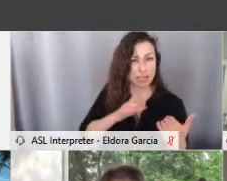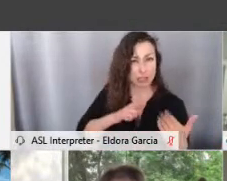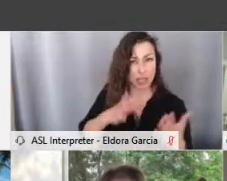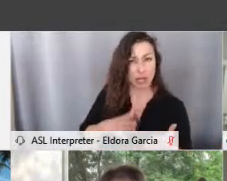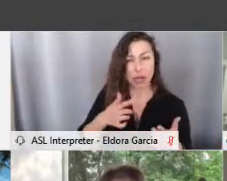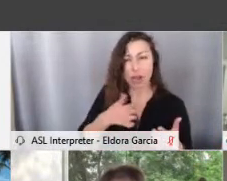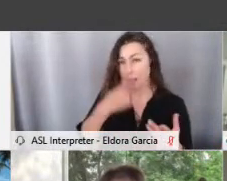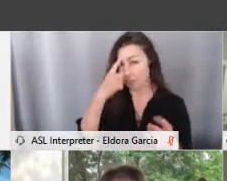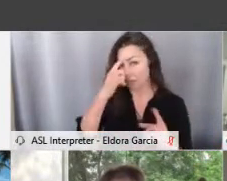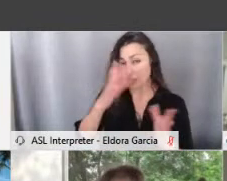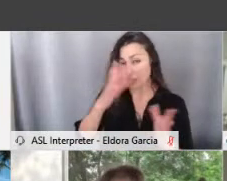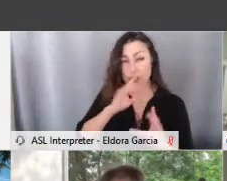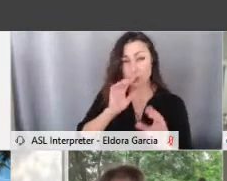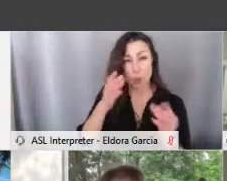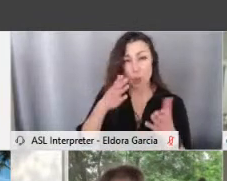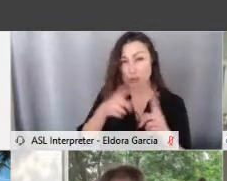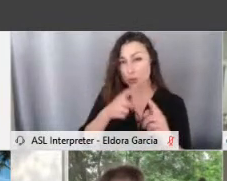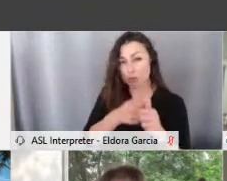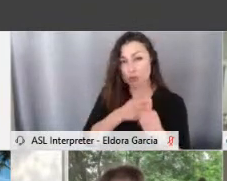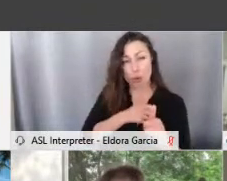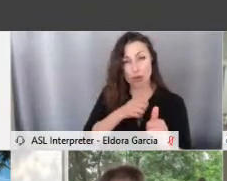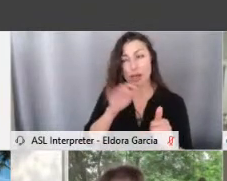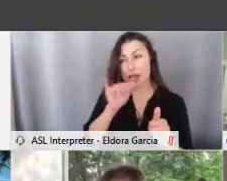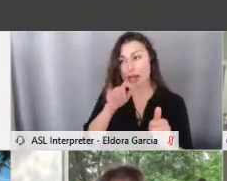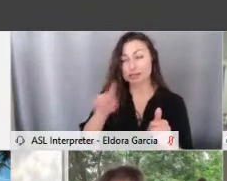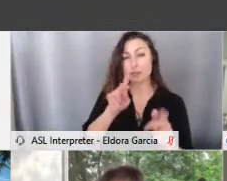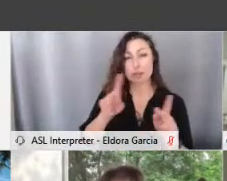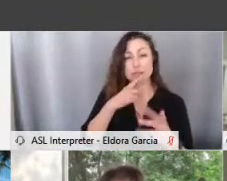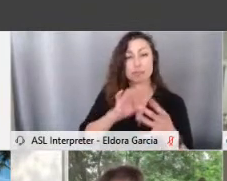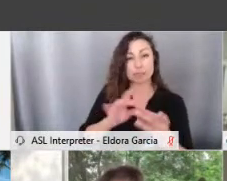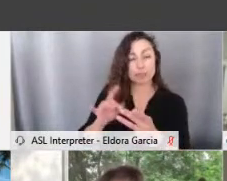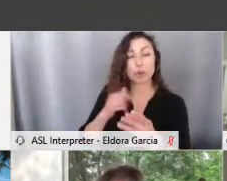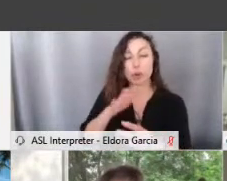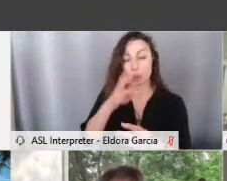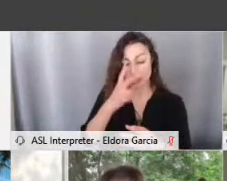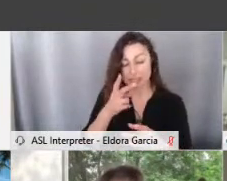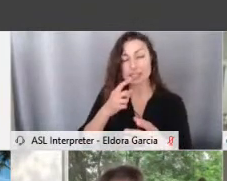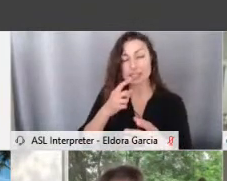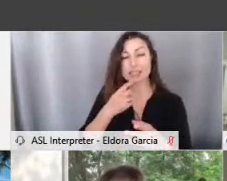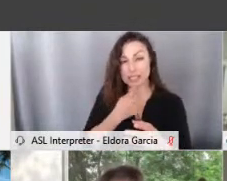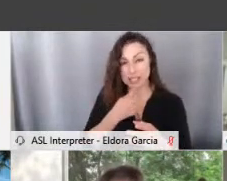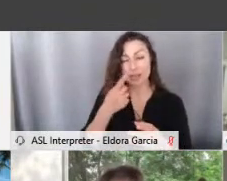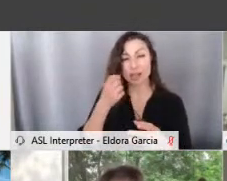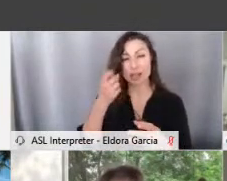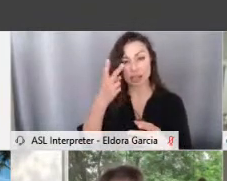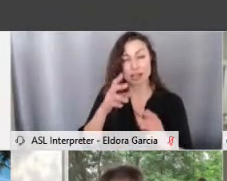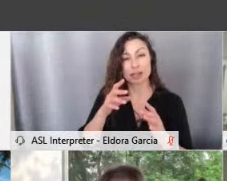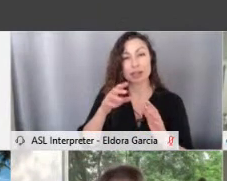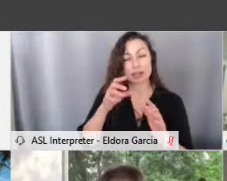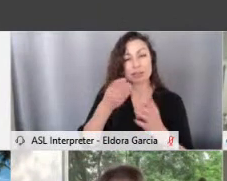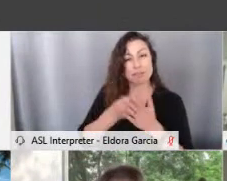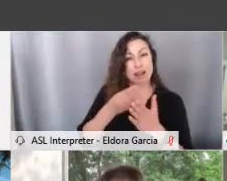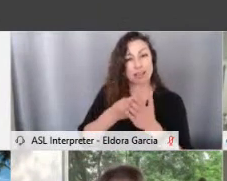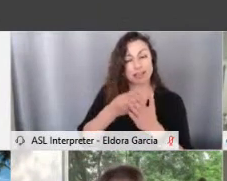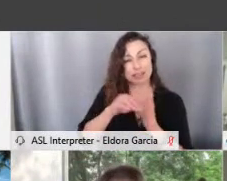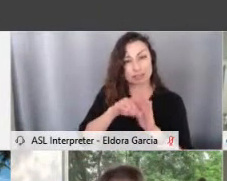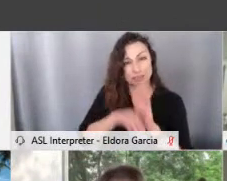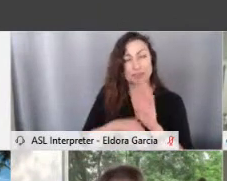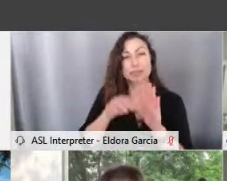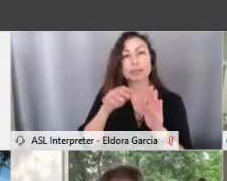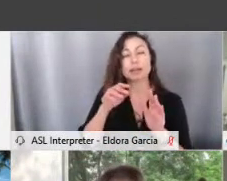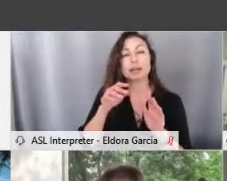I imagine there's no way around it, as has been named, we are going to see significant shortfalls in Medicaid dollars in coming